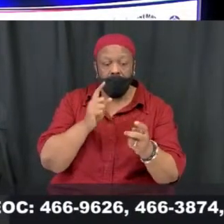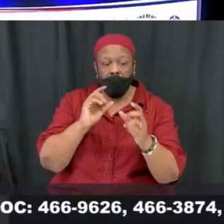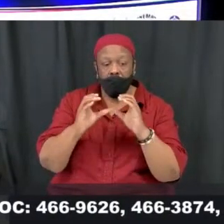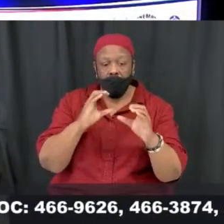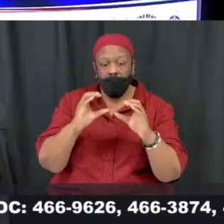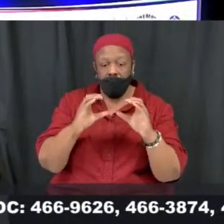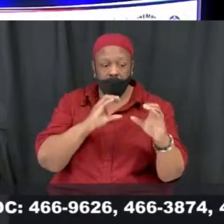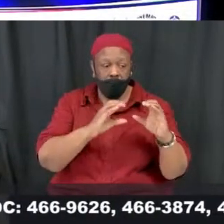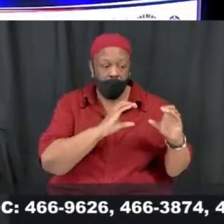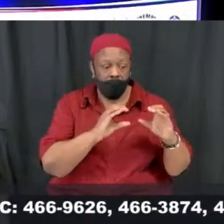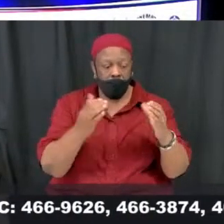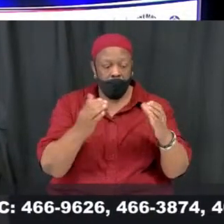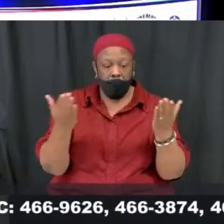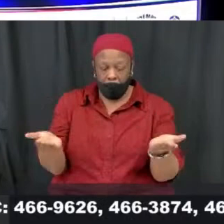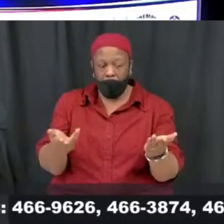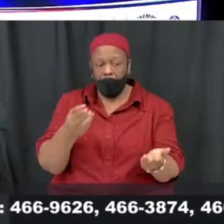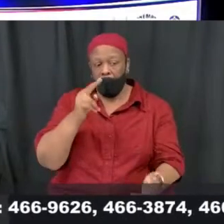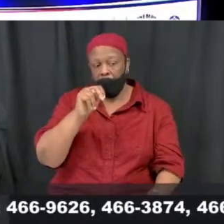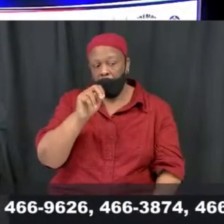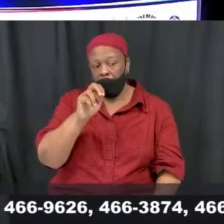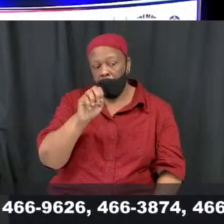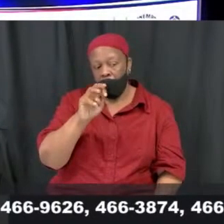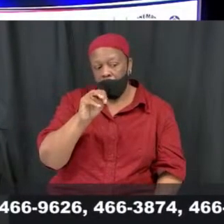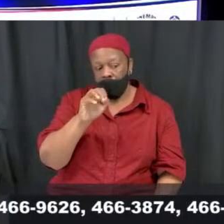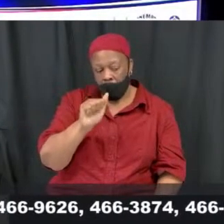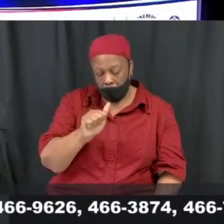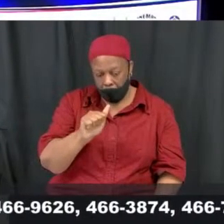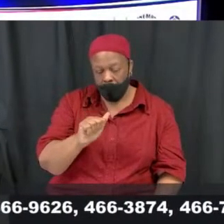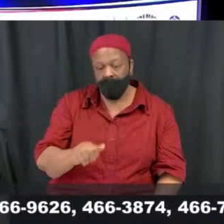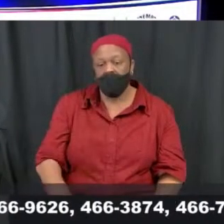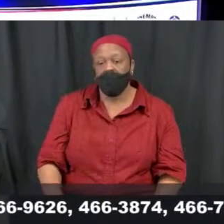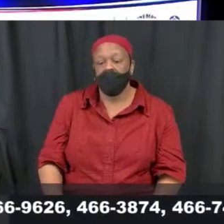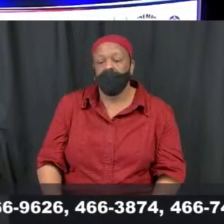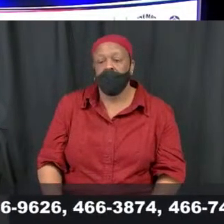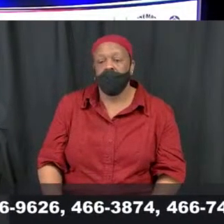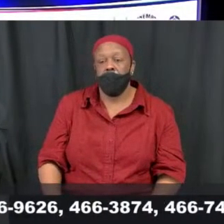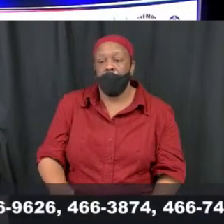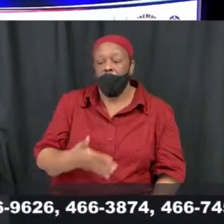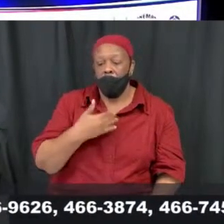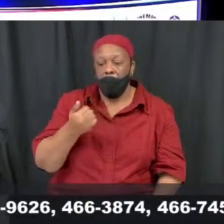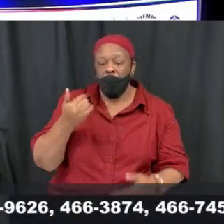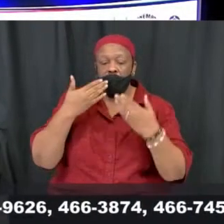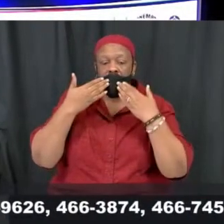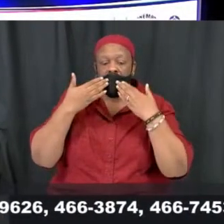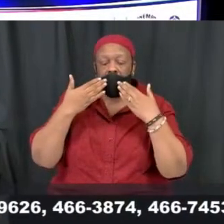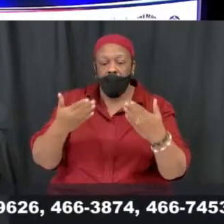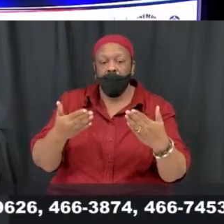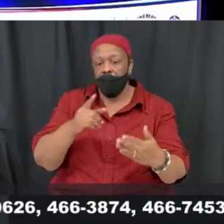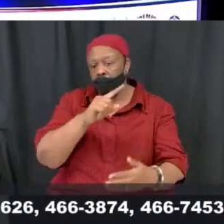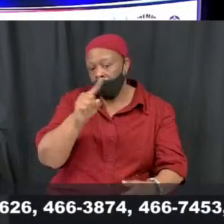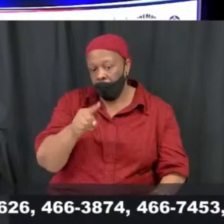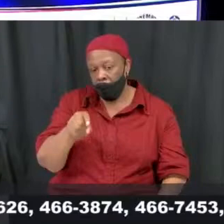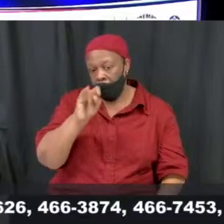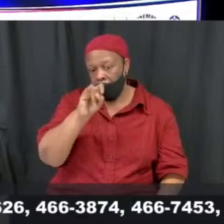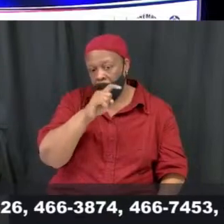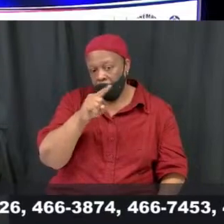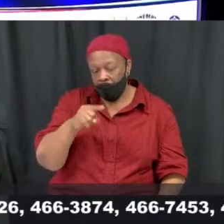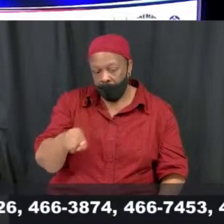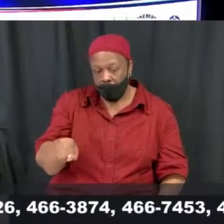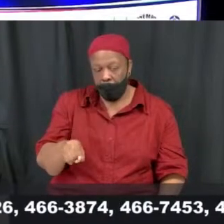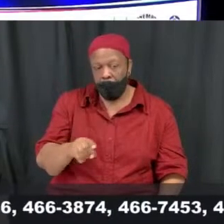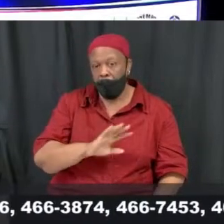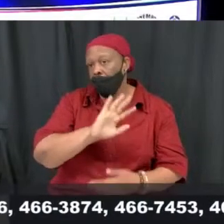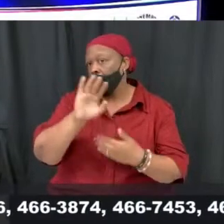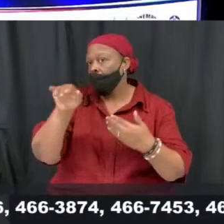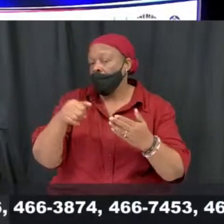at the National Emergency Operations Center. Additionally, I thank ZIZ and all